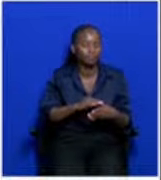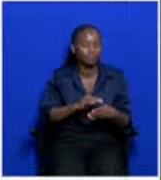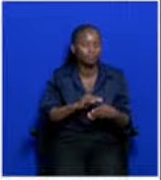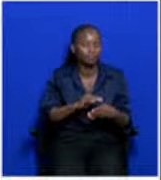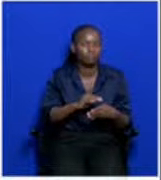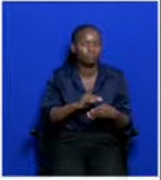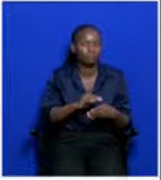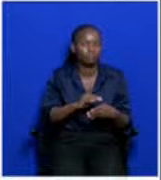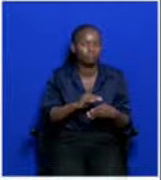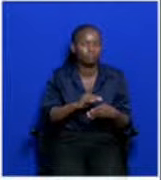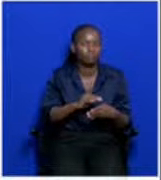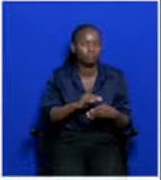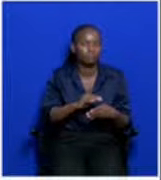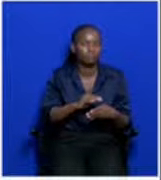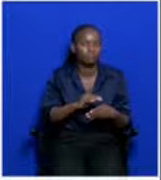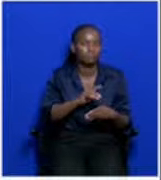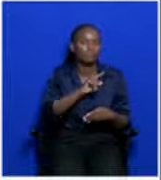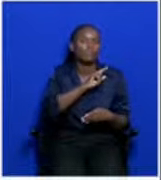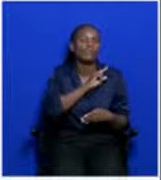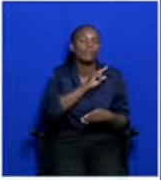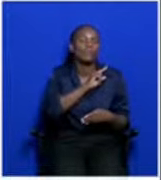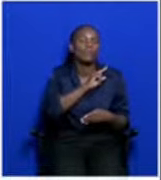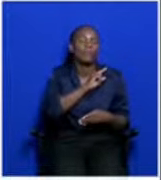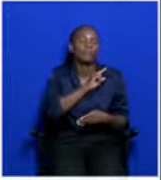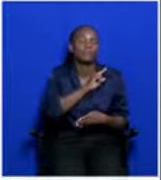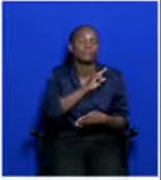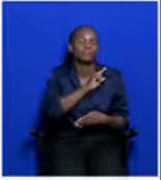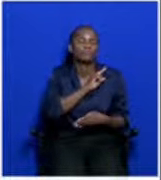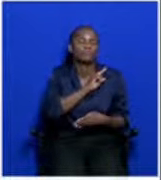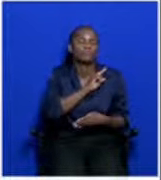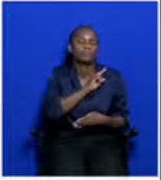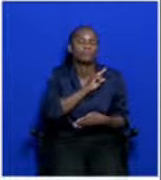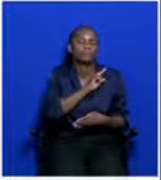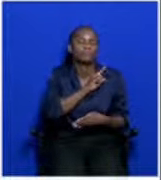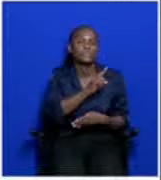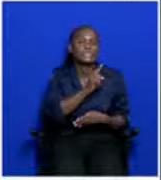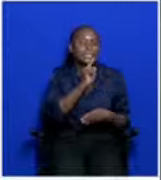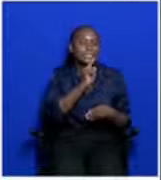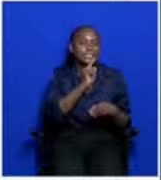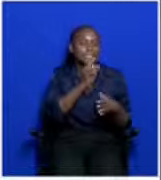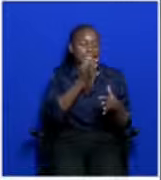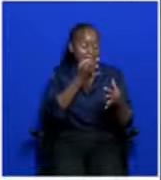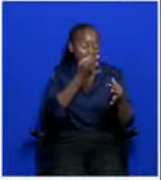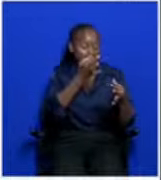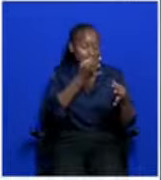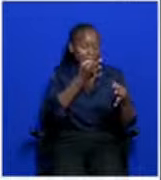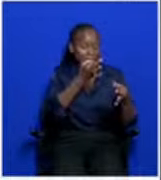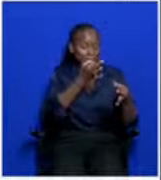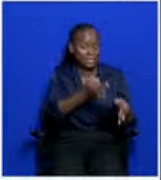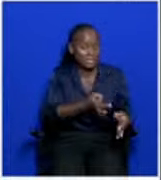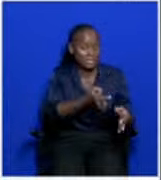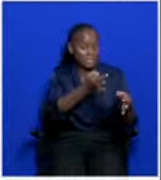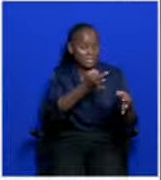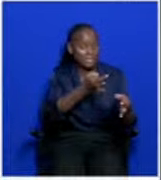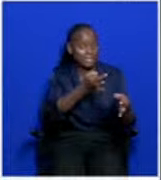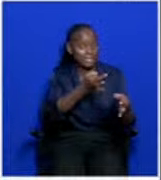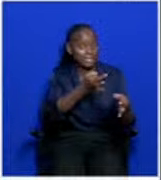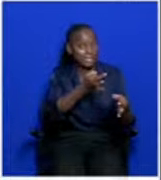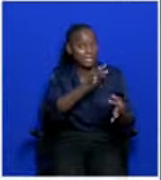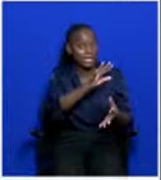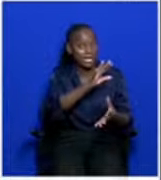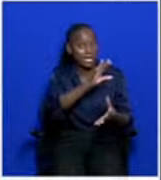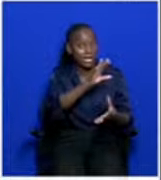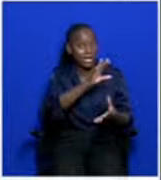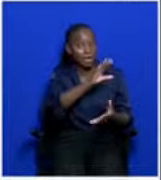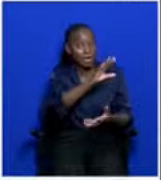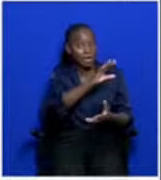completed through decision. It was completed as an arrest. So